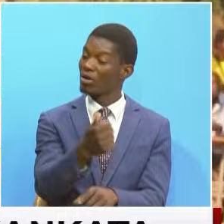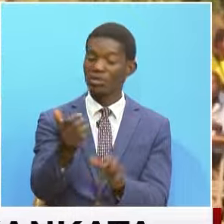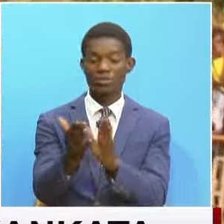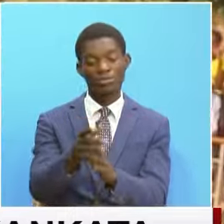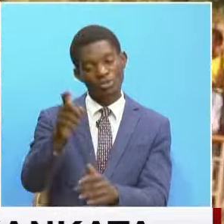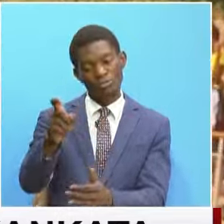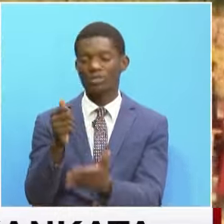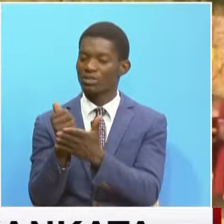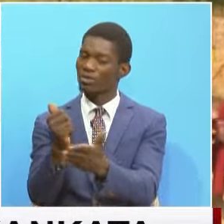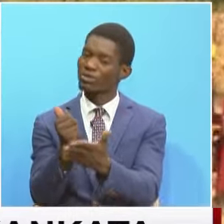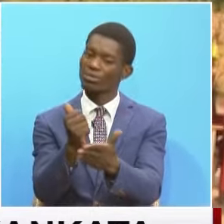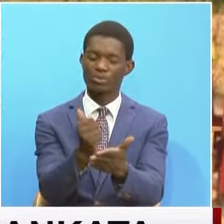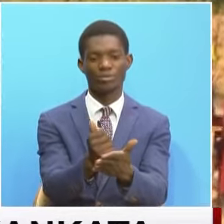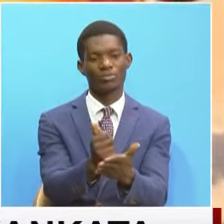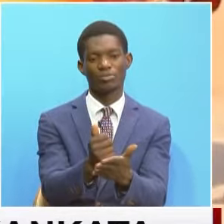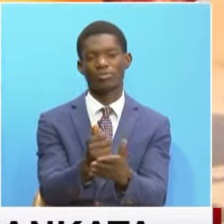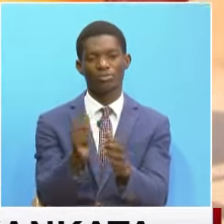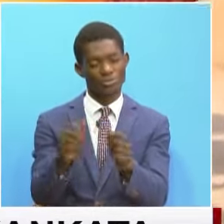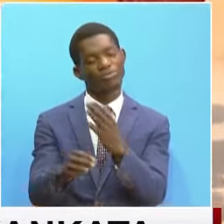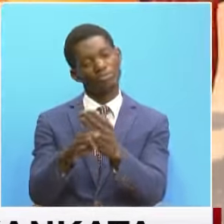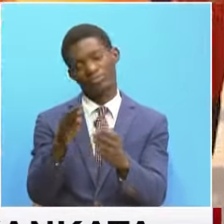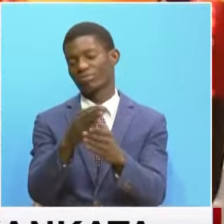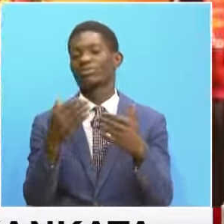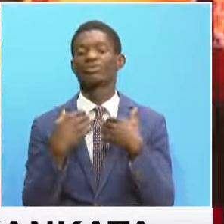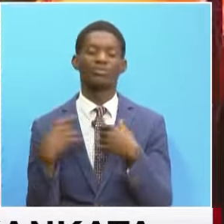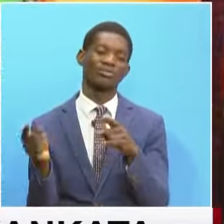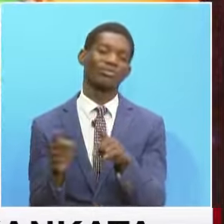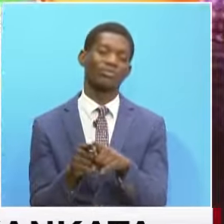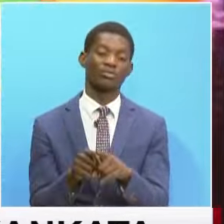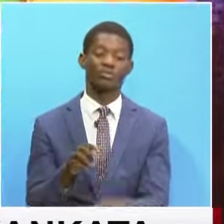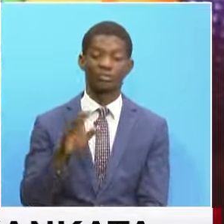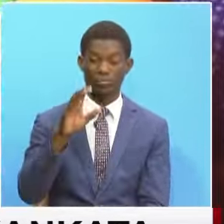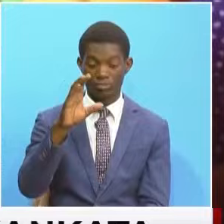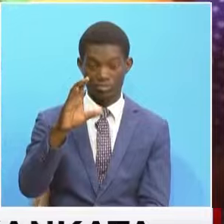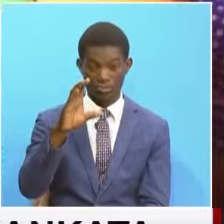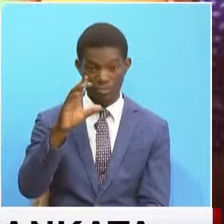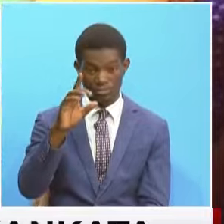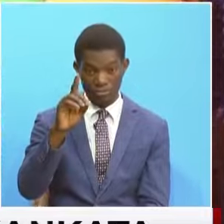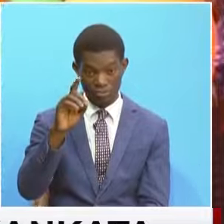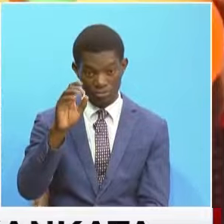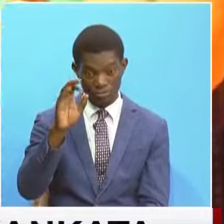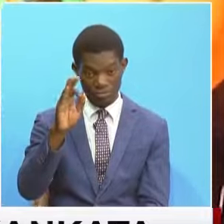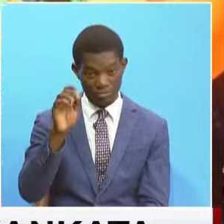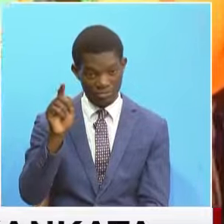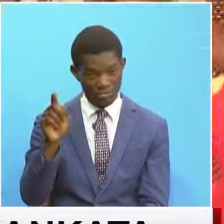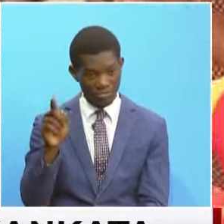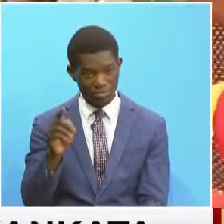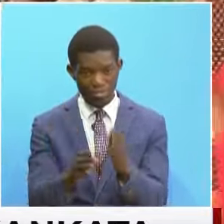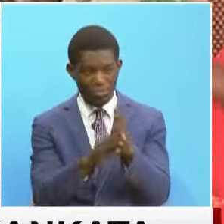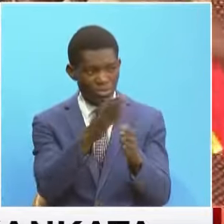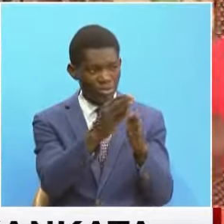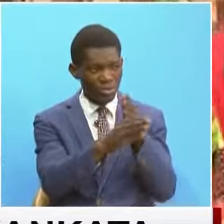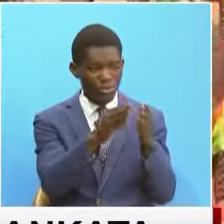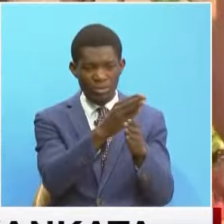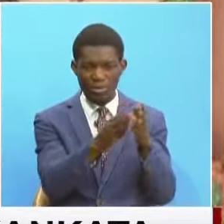in terms of infrastructure development. Constituency Development Fund has not only brought about infrastructure, but